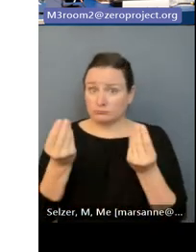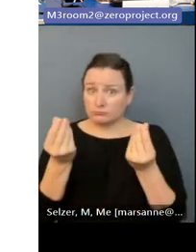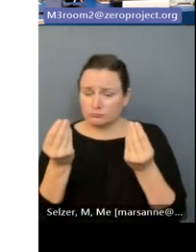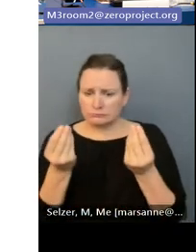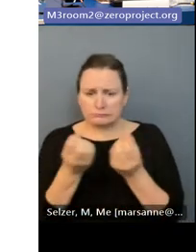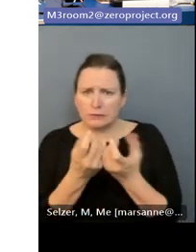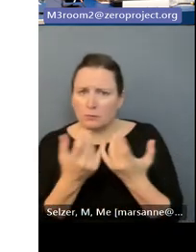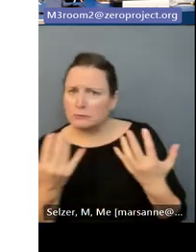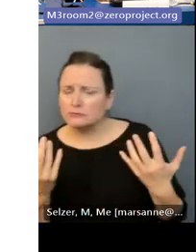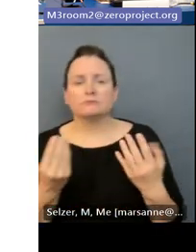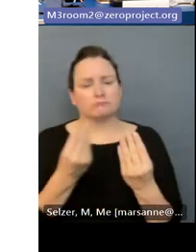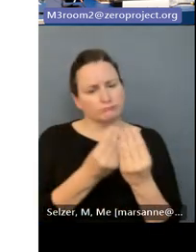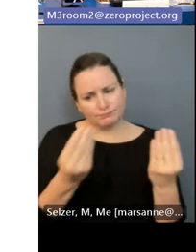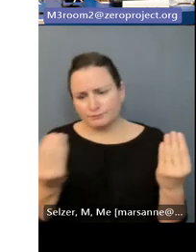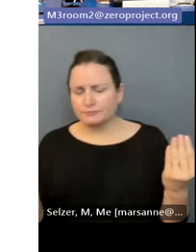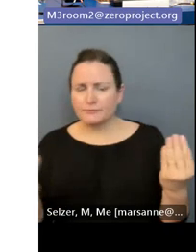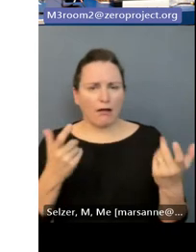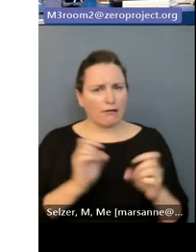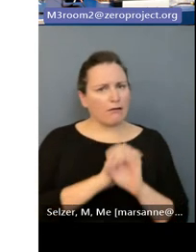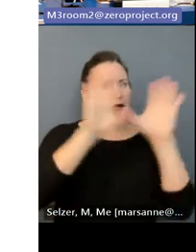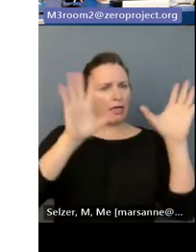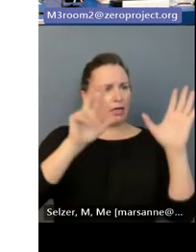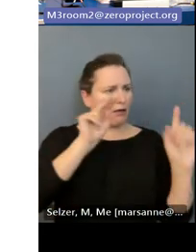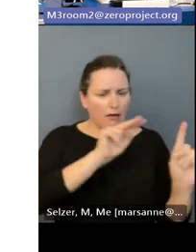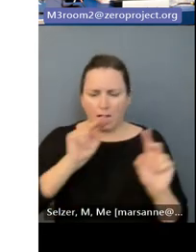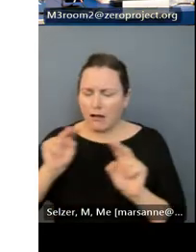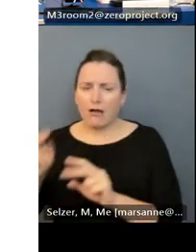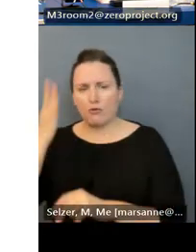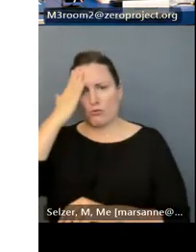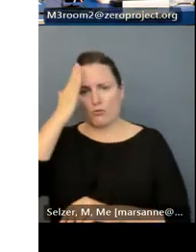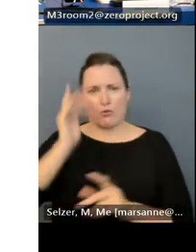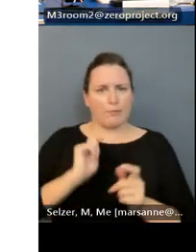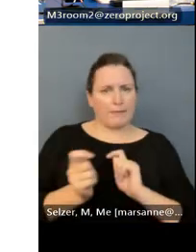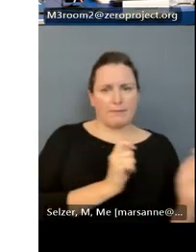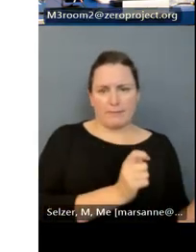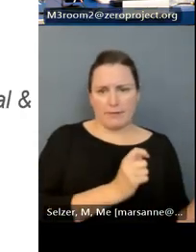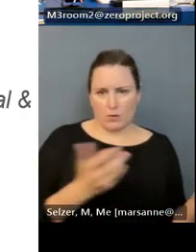therapy. We do give parent counseling, etc.